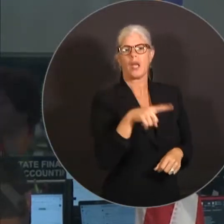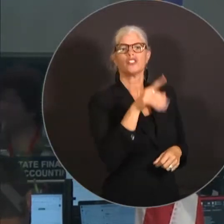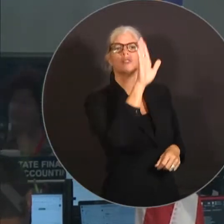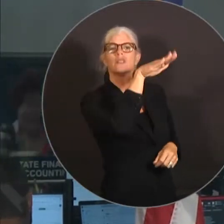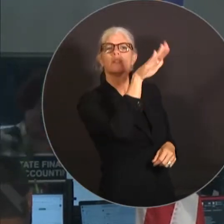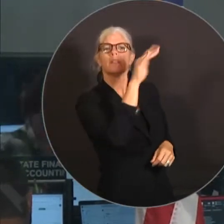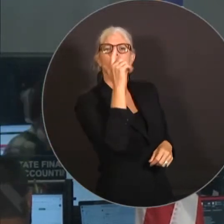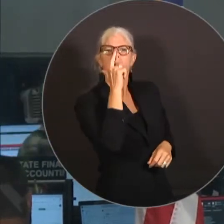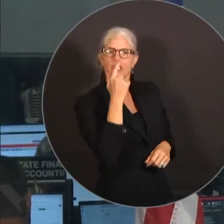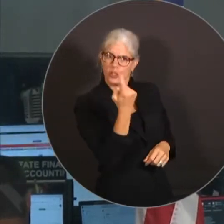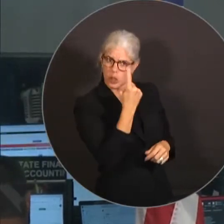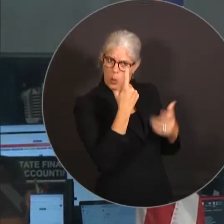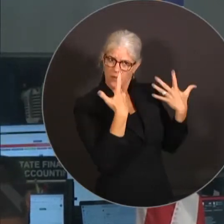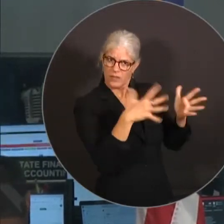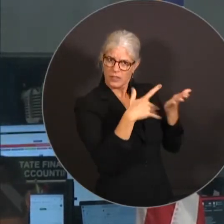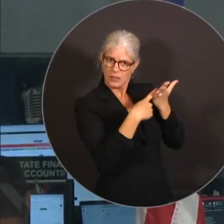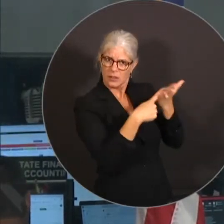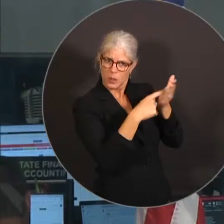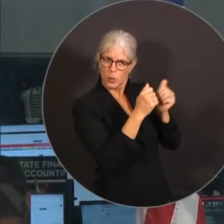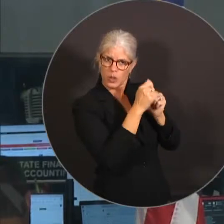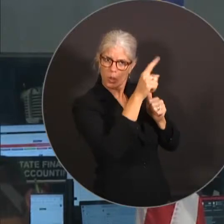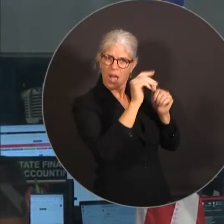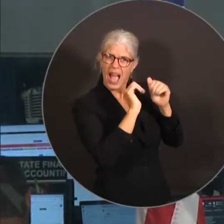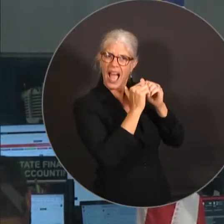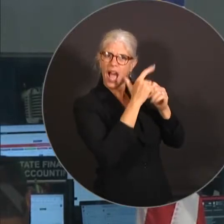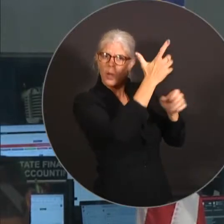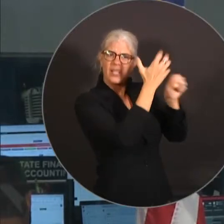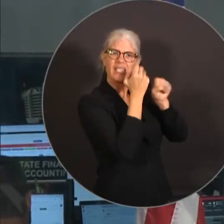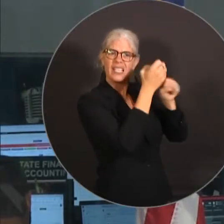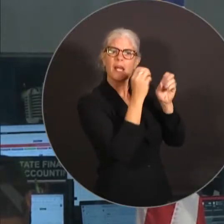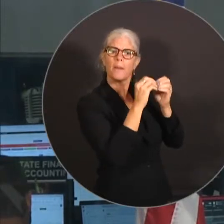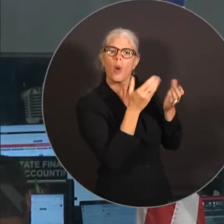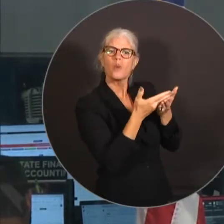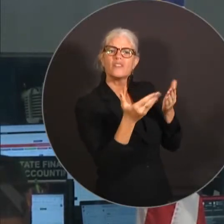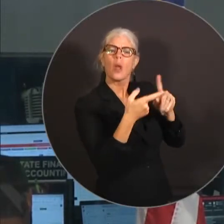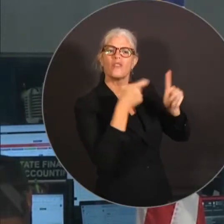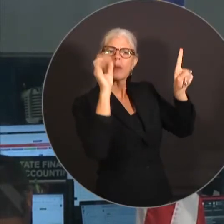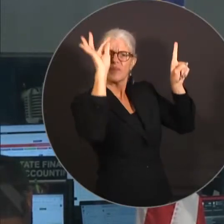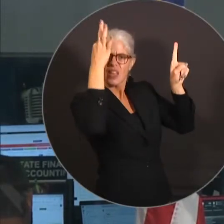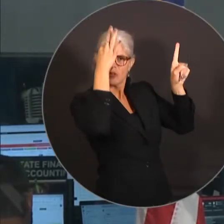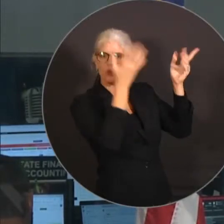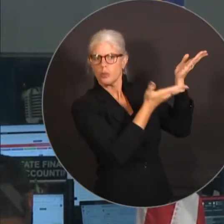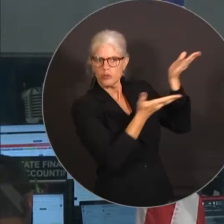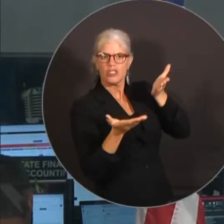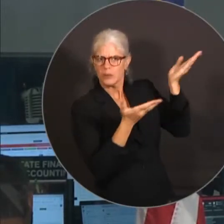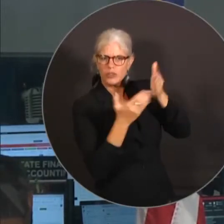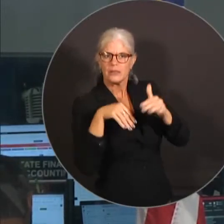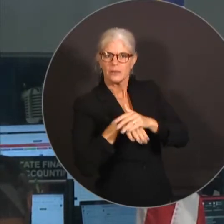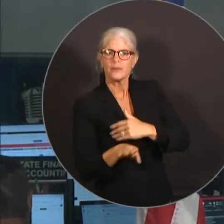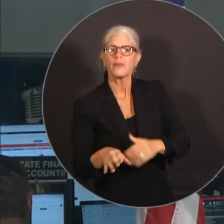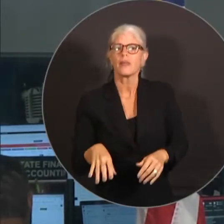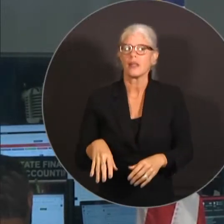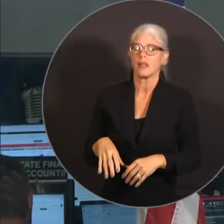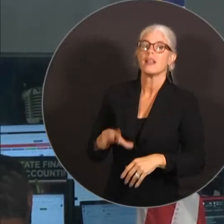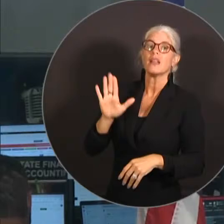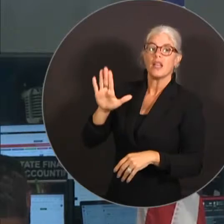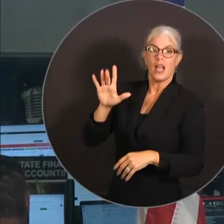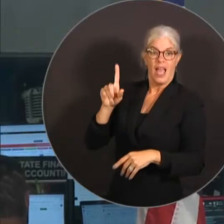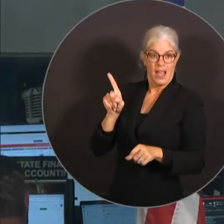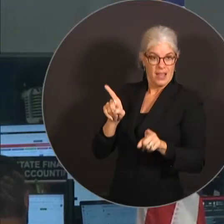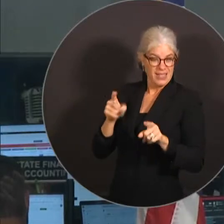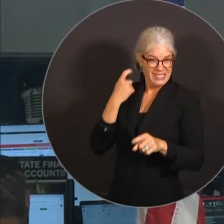about getting more resources from the federal government here in the state, getting things back open? So as I mentioned, we've